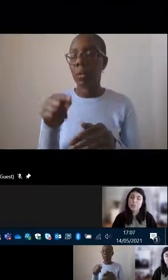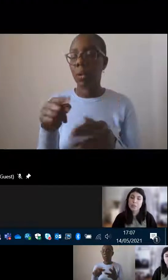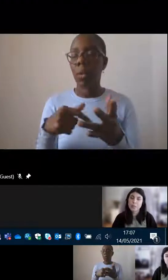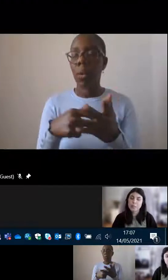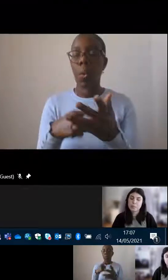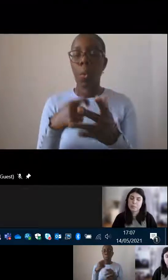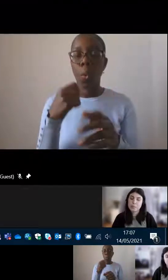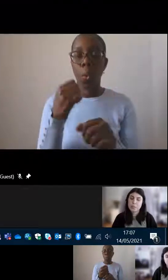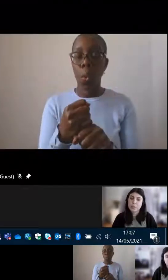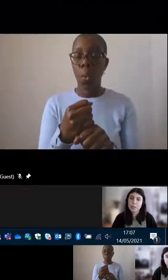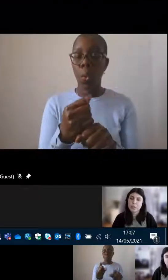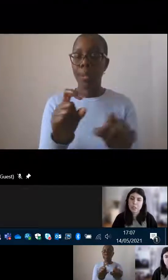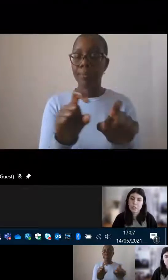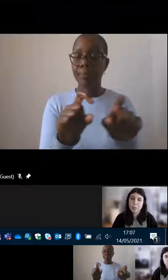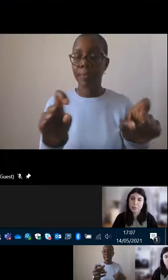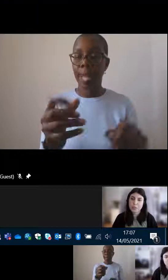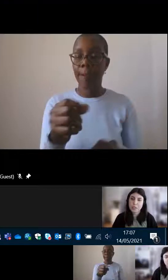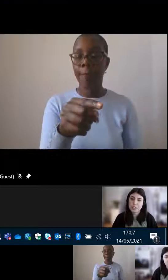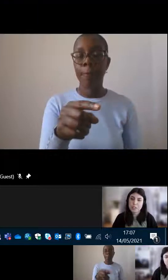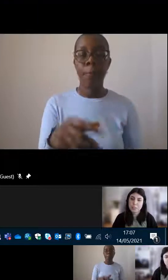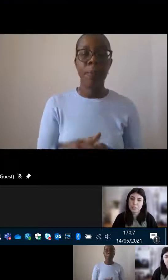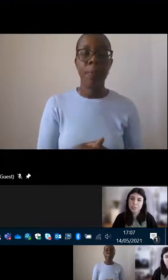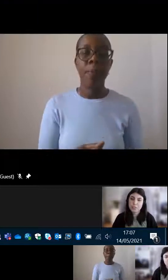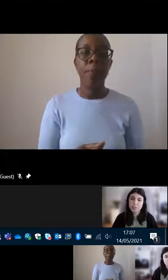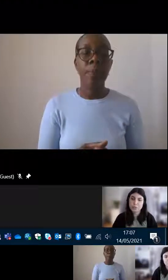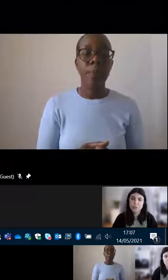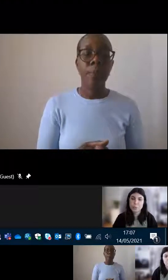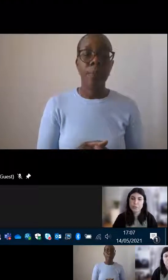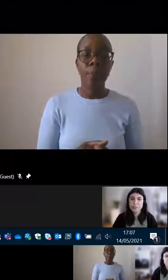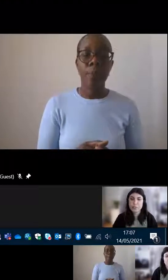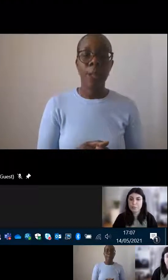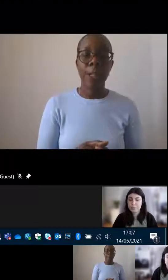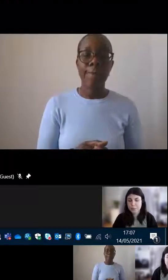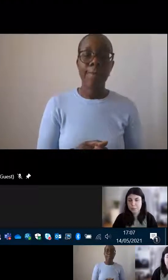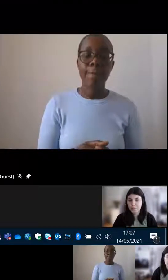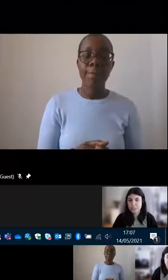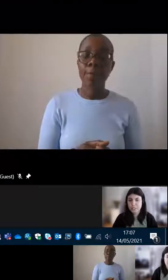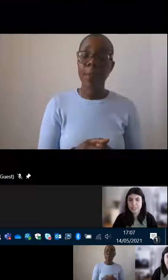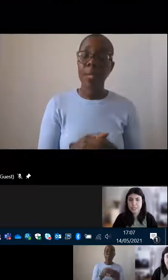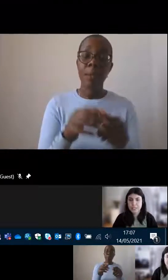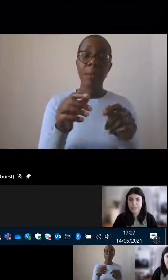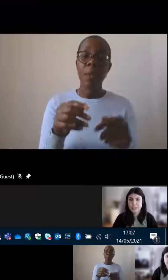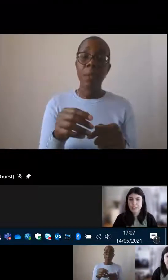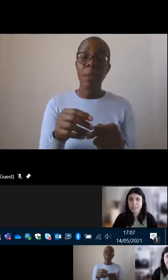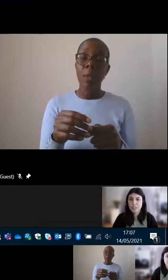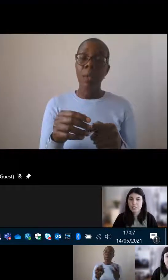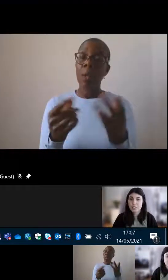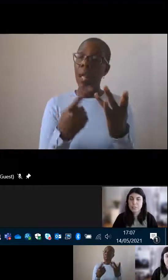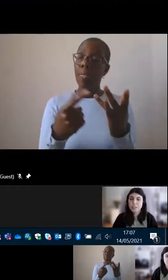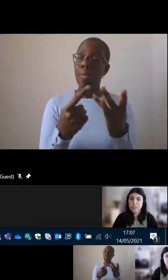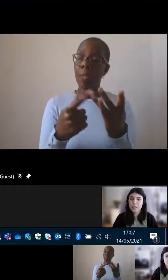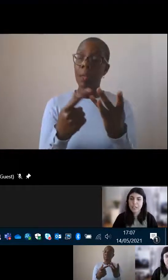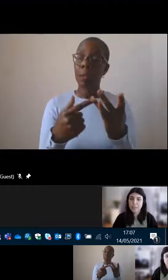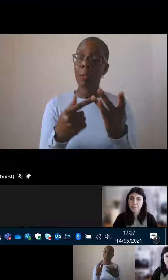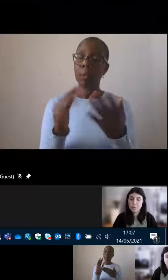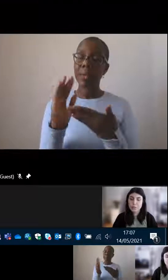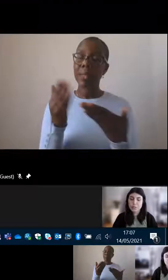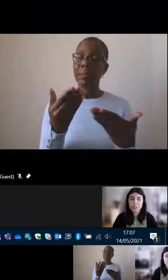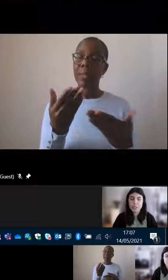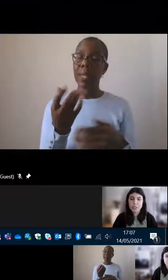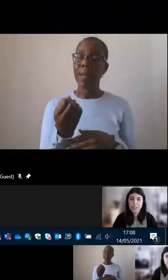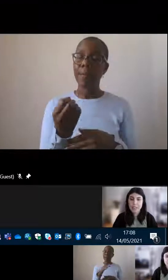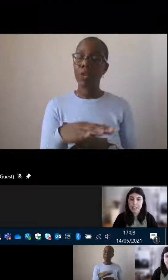There's also support available in terms of children's bereavement services. So there's the